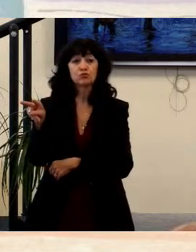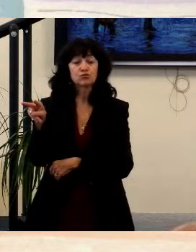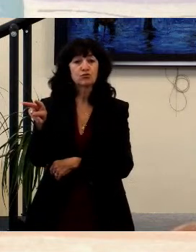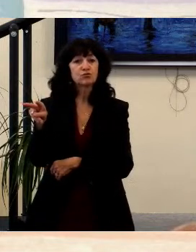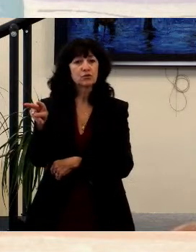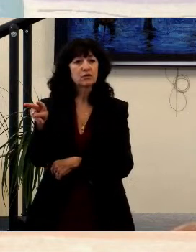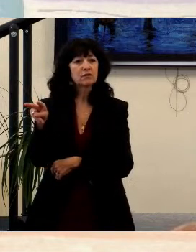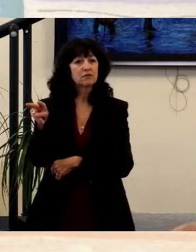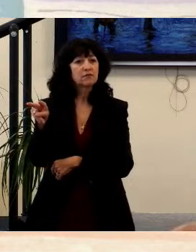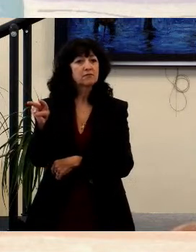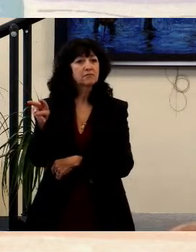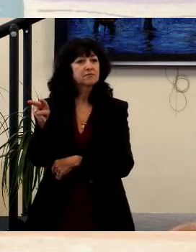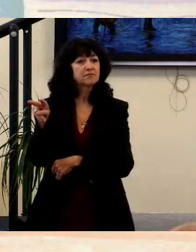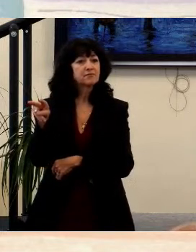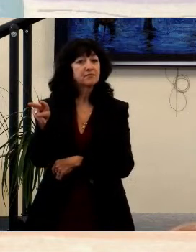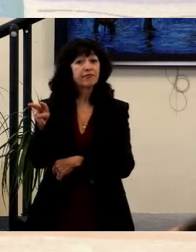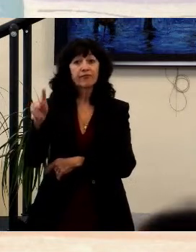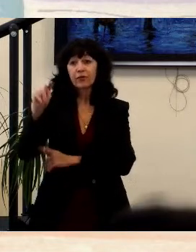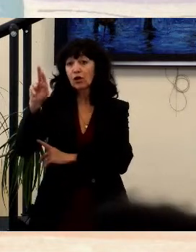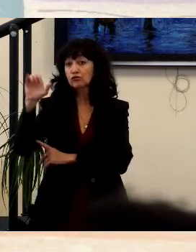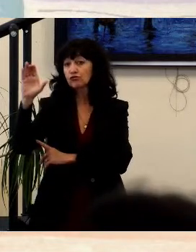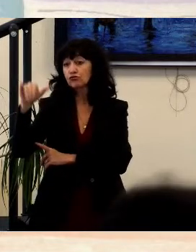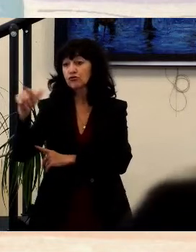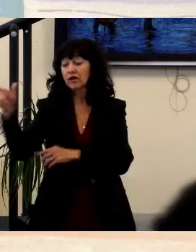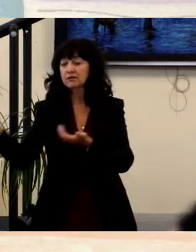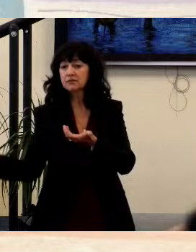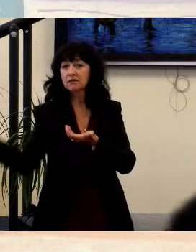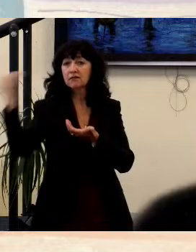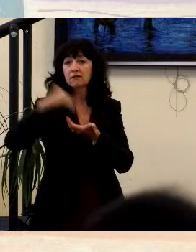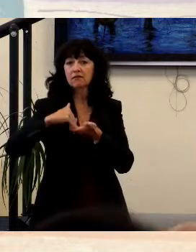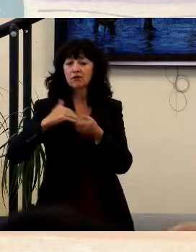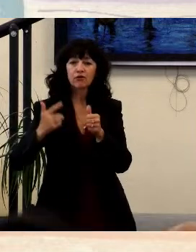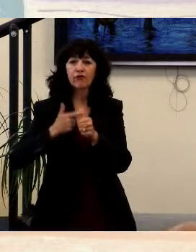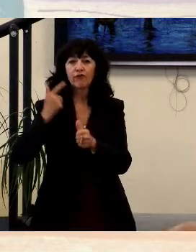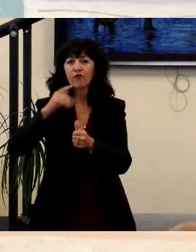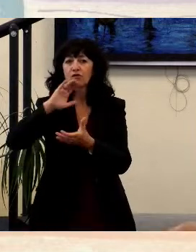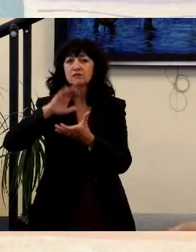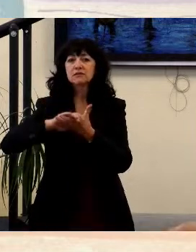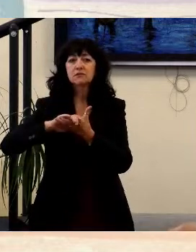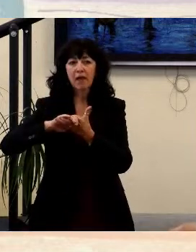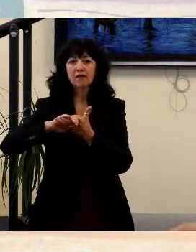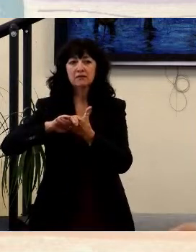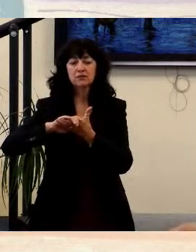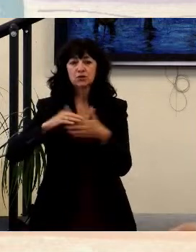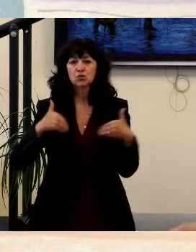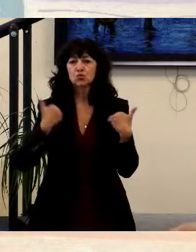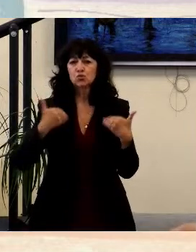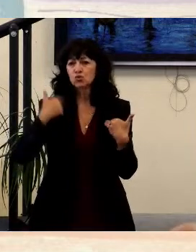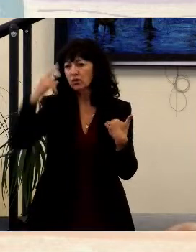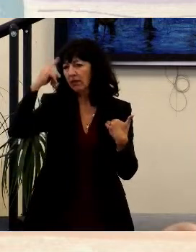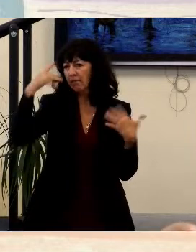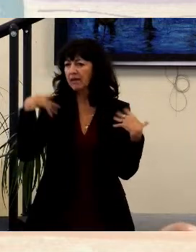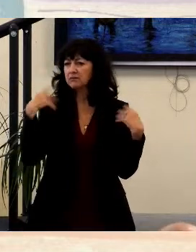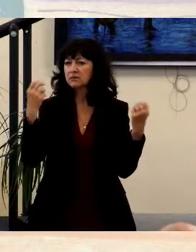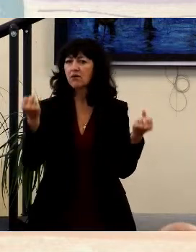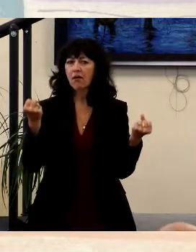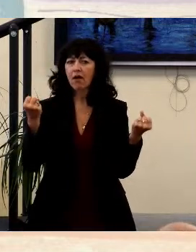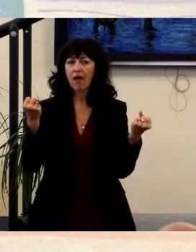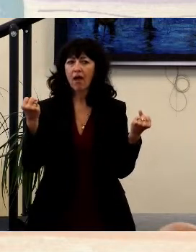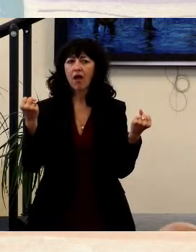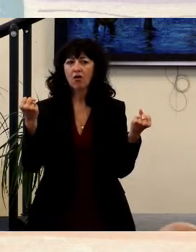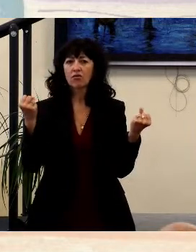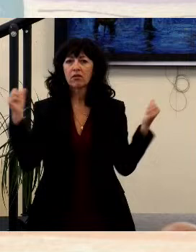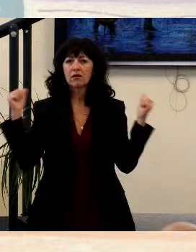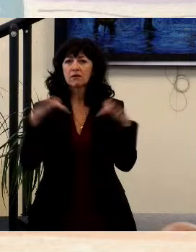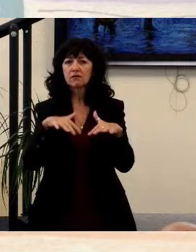to partner with her on the First Spouses Youth Mental Health Summit, which addressed